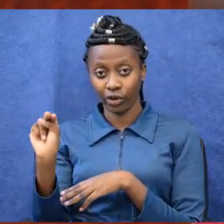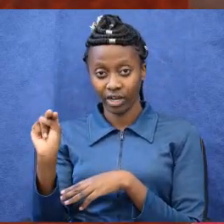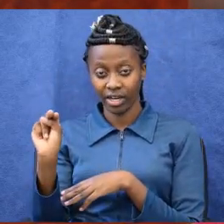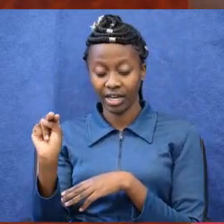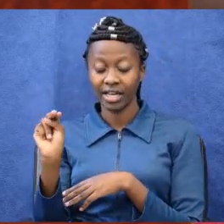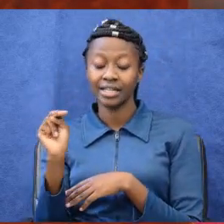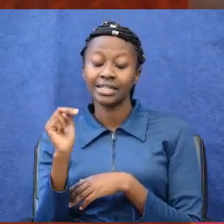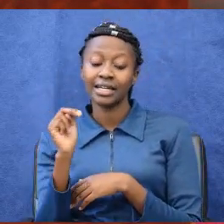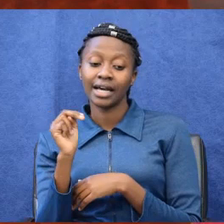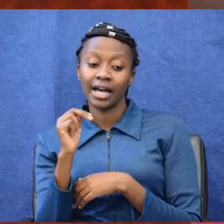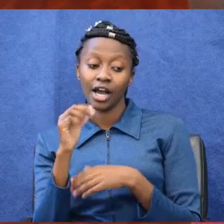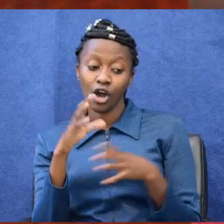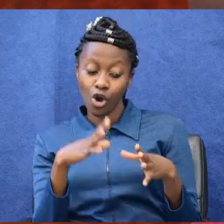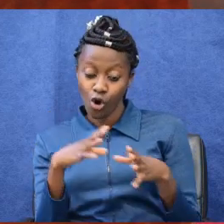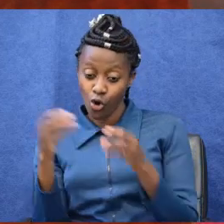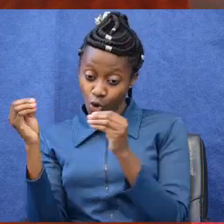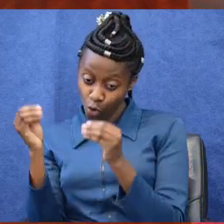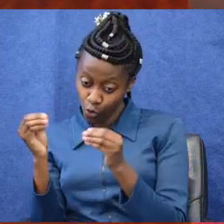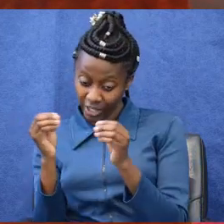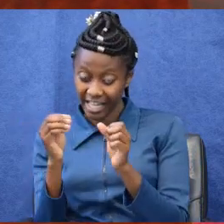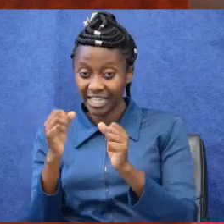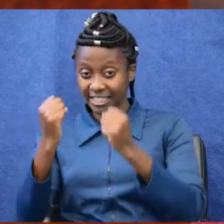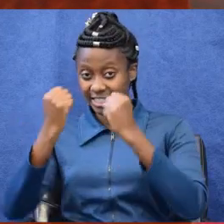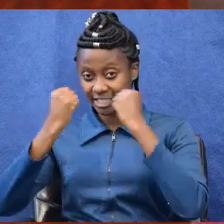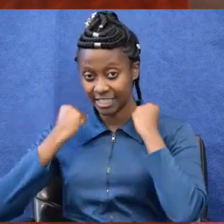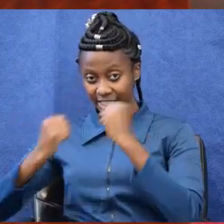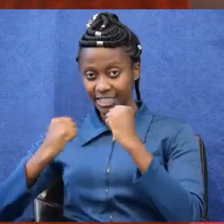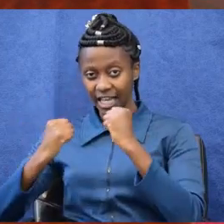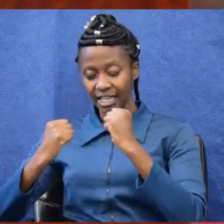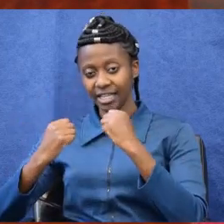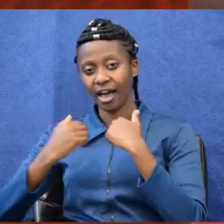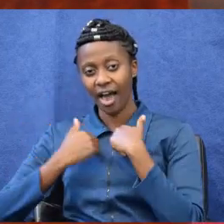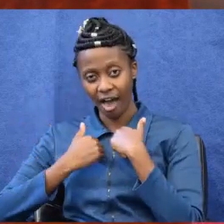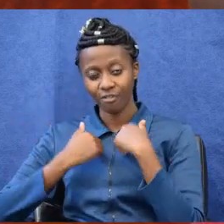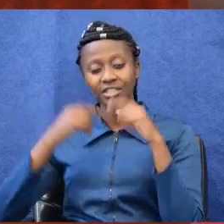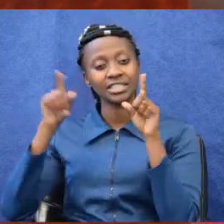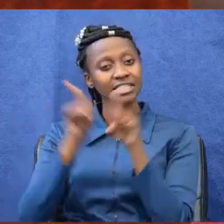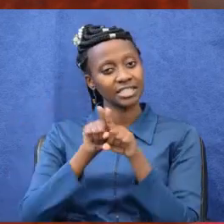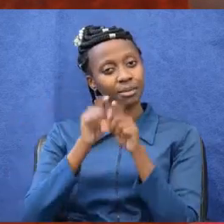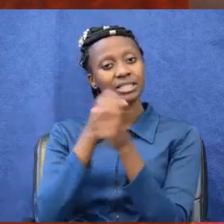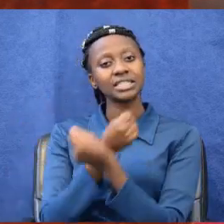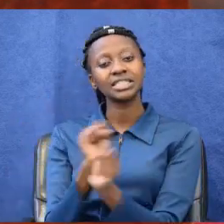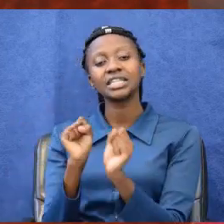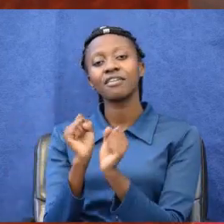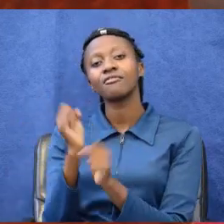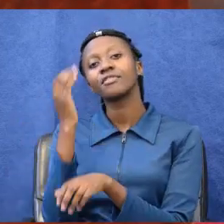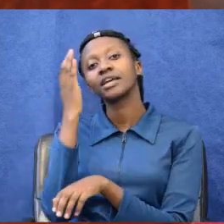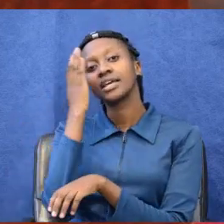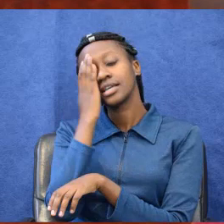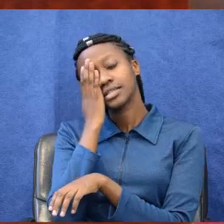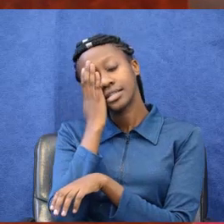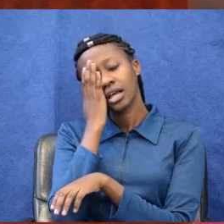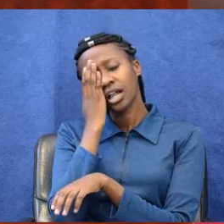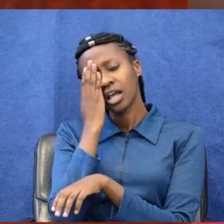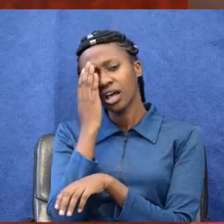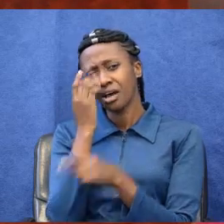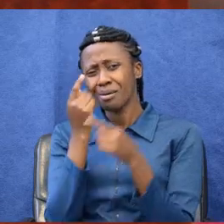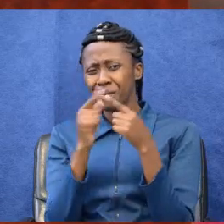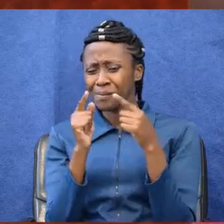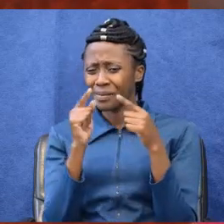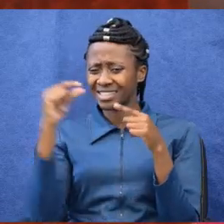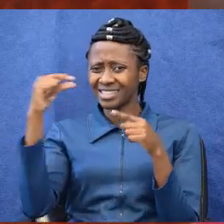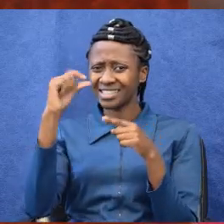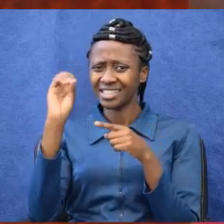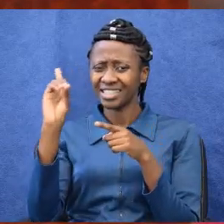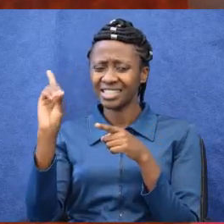the strength that you have and save Israel." Gideon could not imagine what